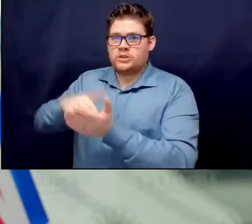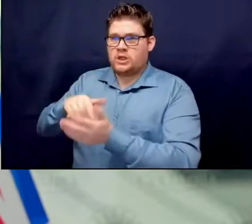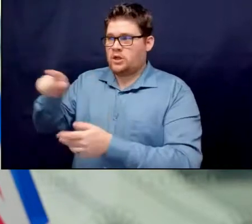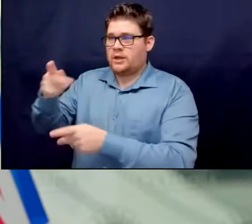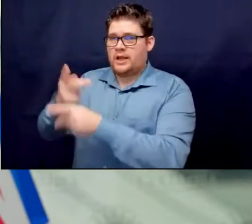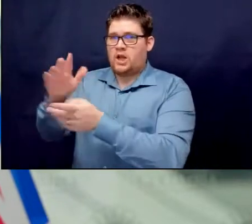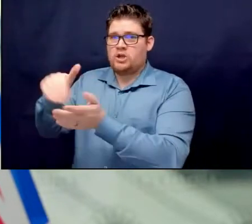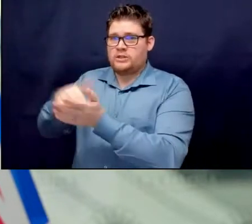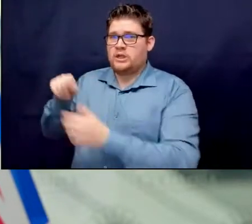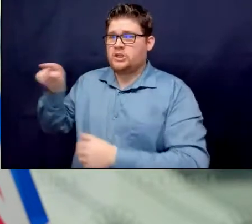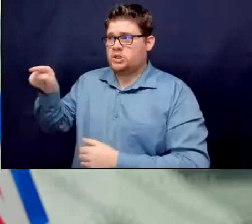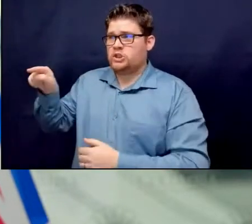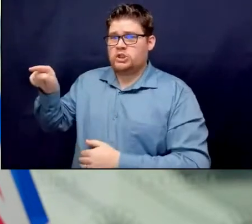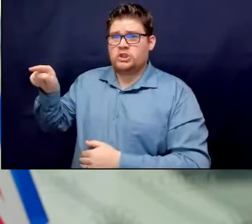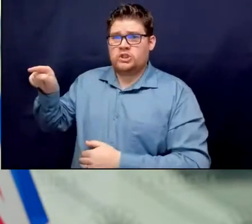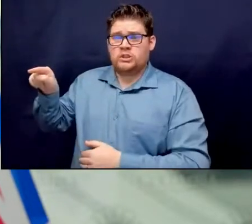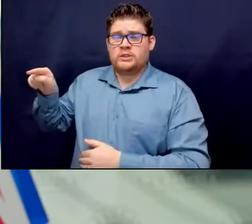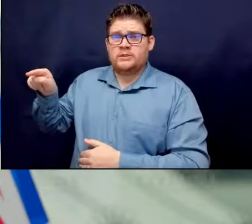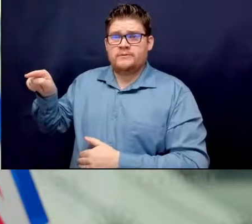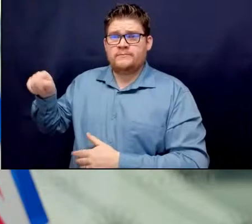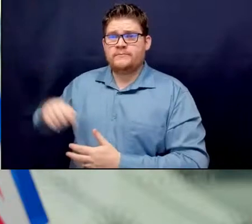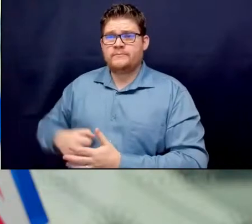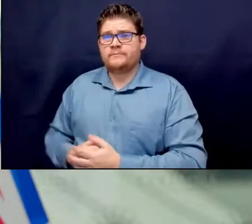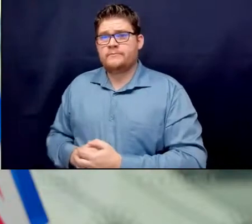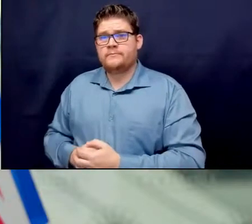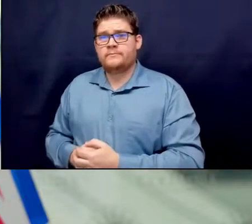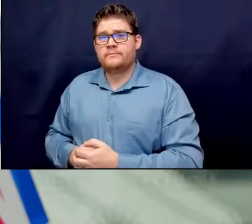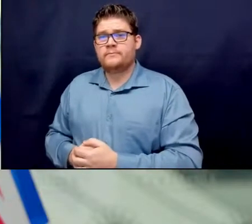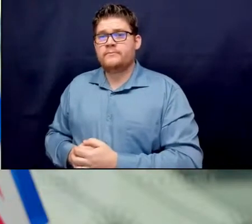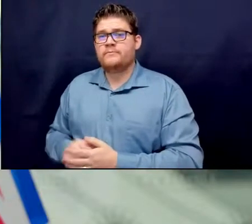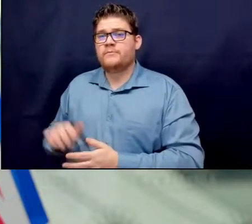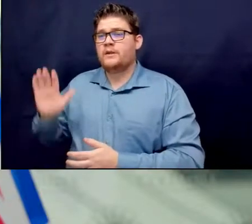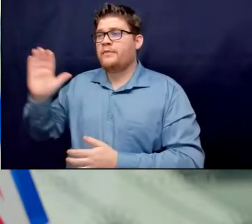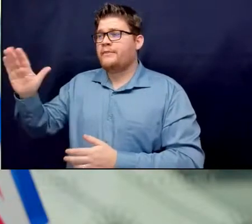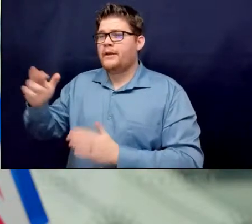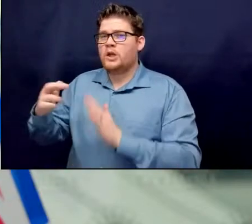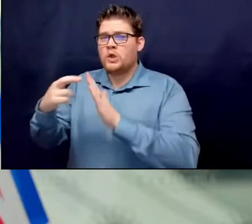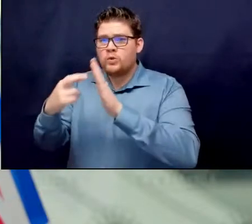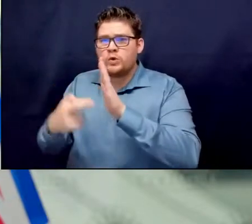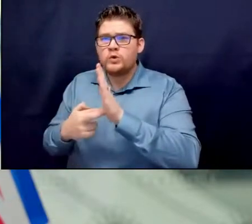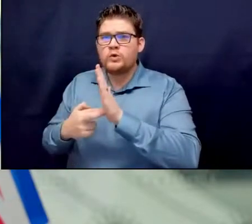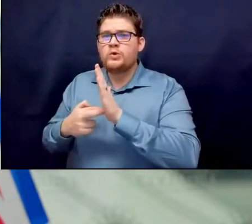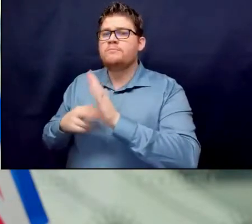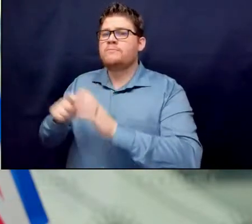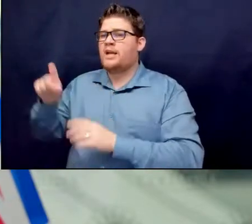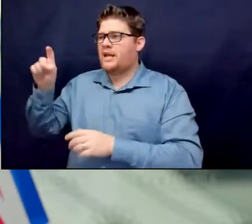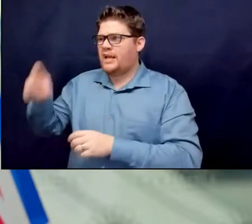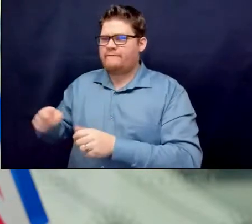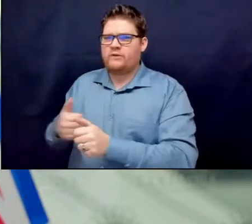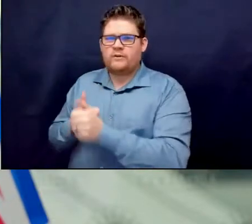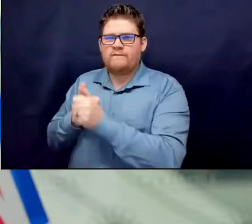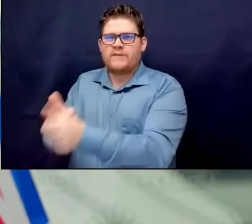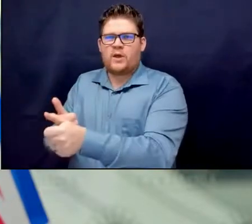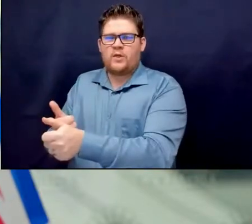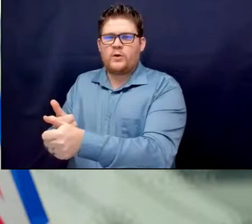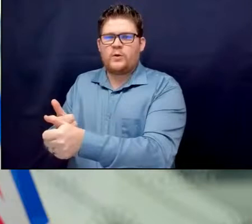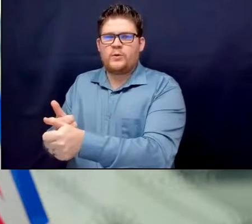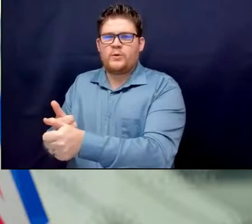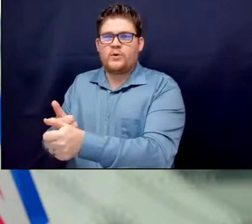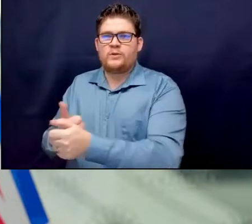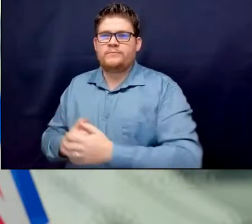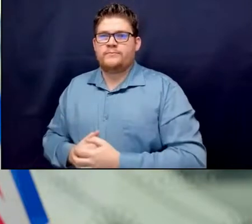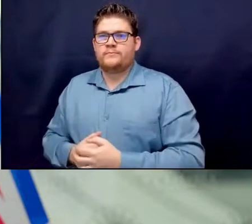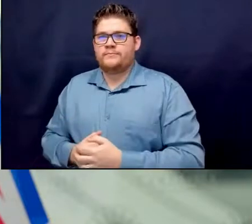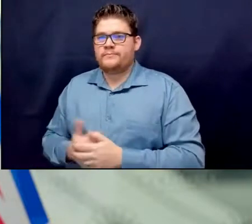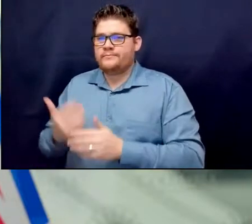outbreak protocols are announced in long-term care homes, they have really profound impact on other activities, including social activities within the care